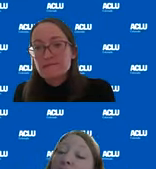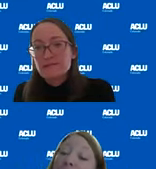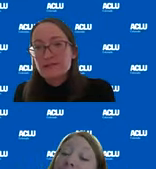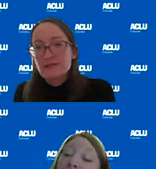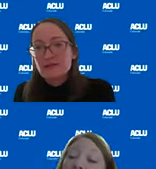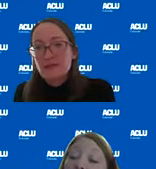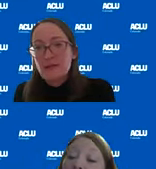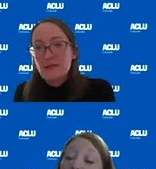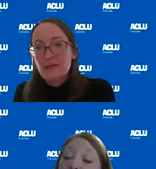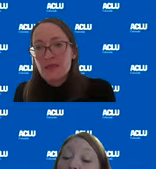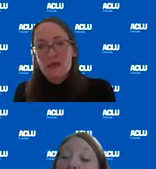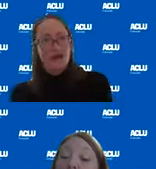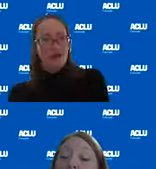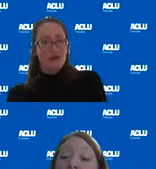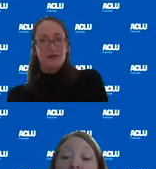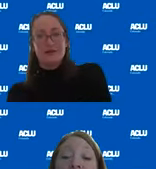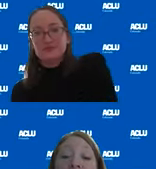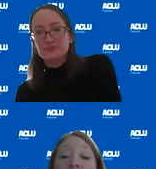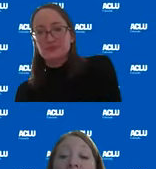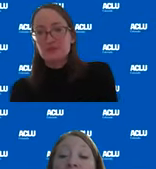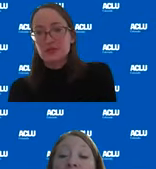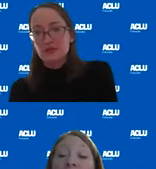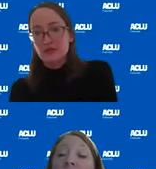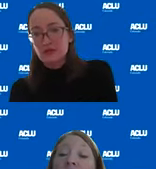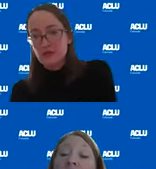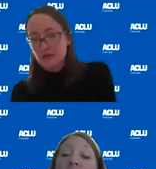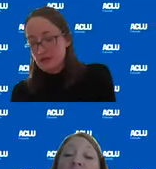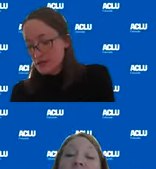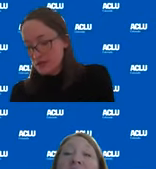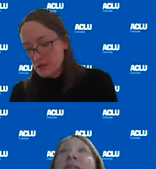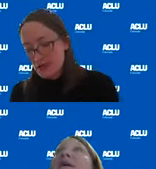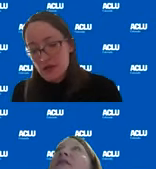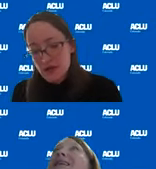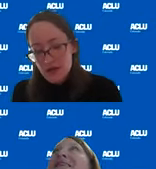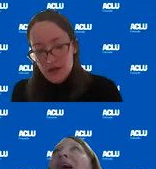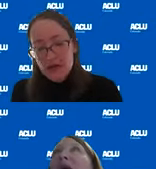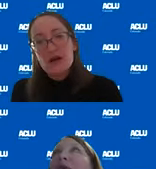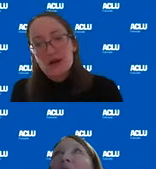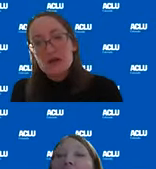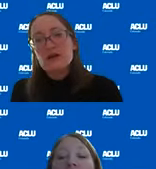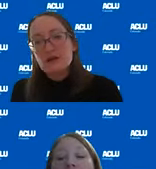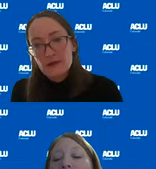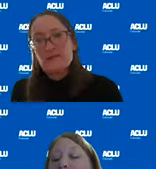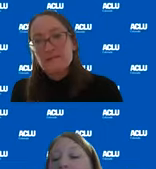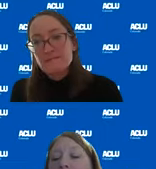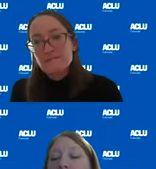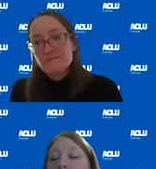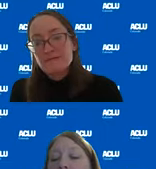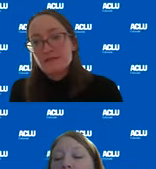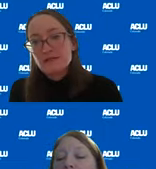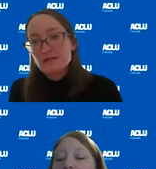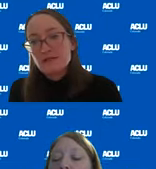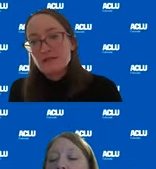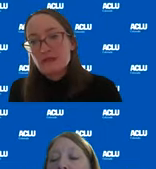either party. So use that Stanford study, because there is kind of an idea out there that one